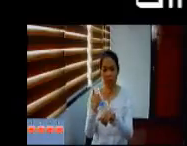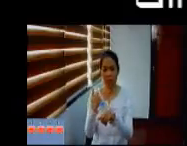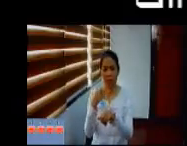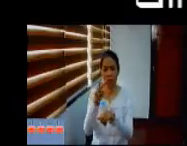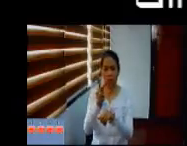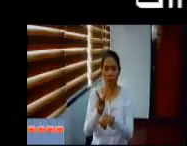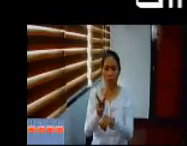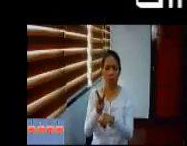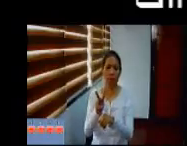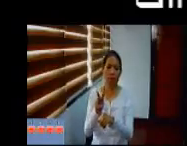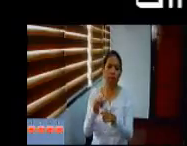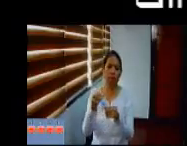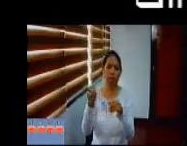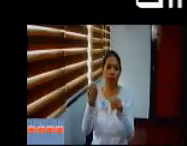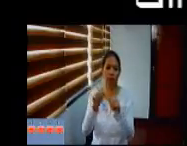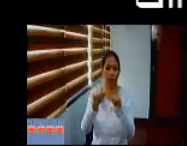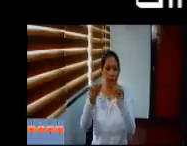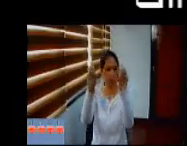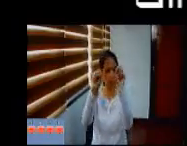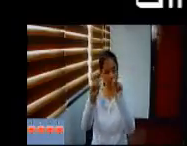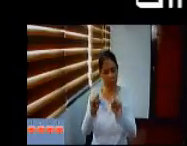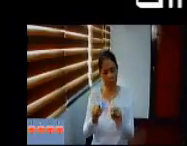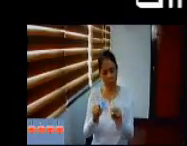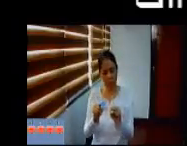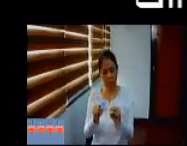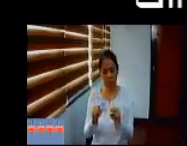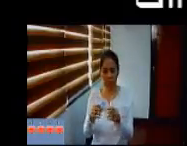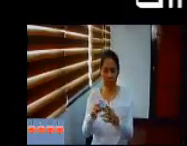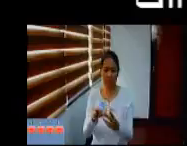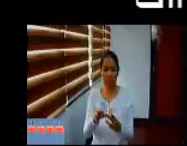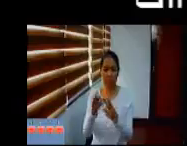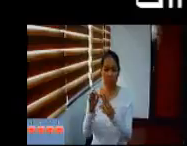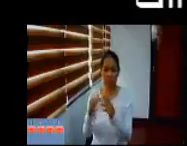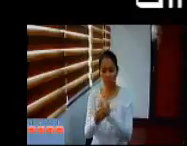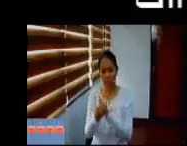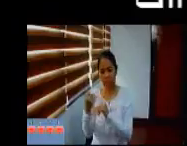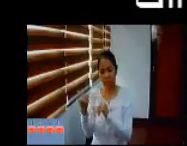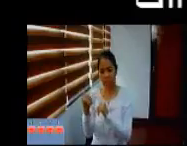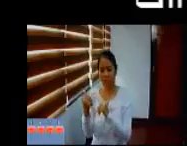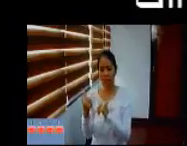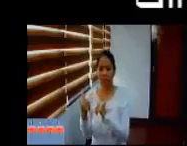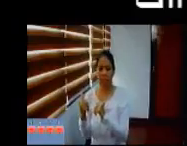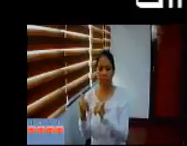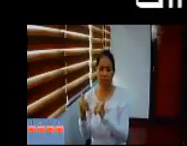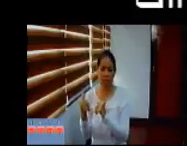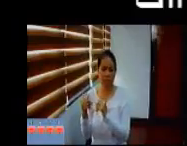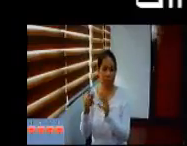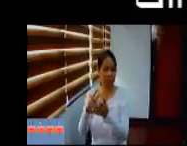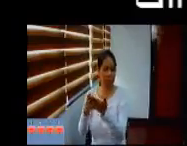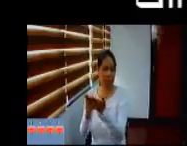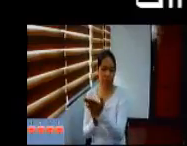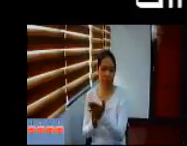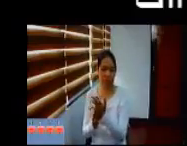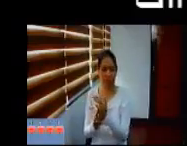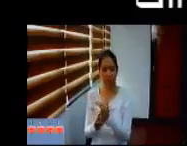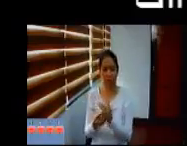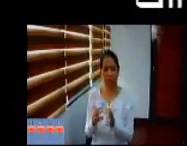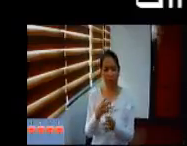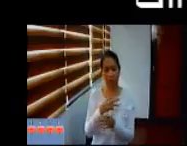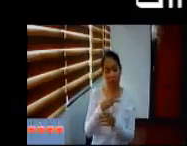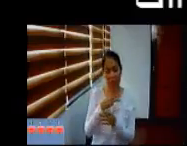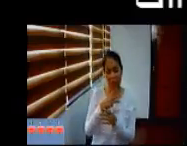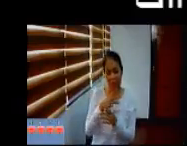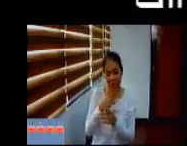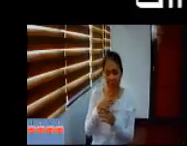seasons. Of course, except for some areas in the Philippines where you have wet and very wet, which is like in Caraga. You have